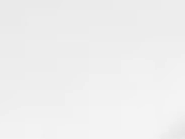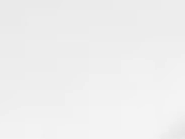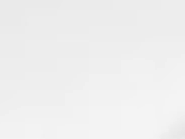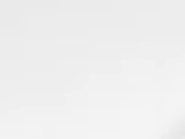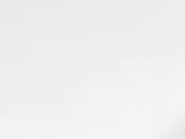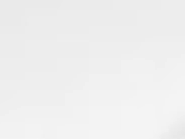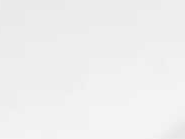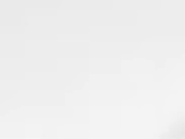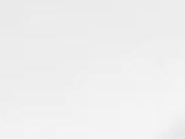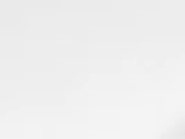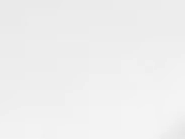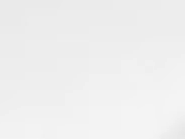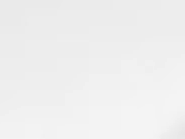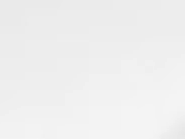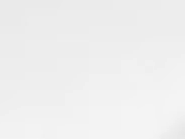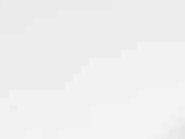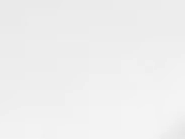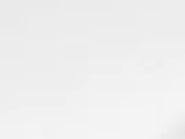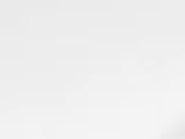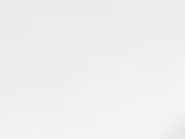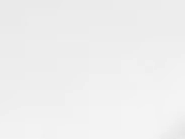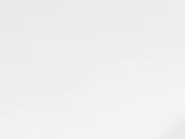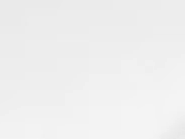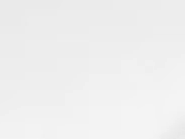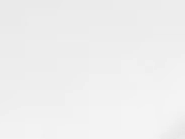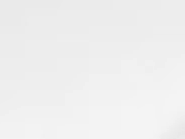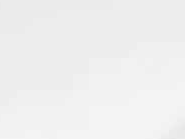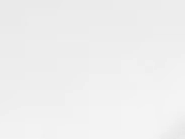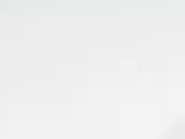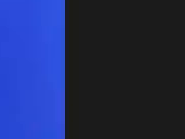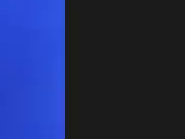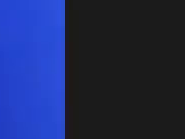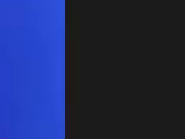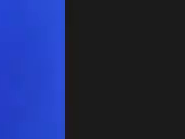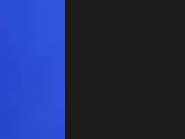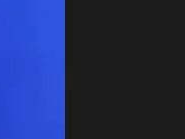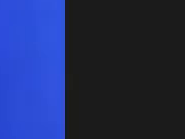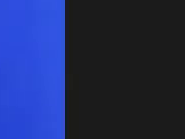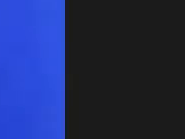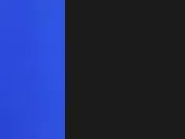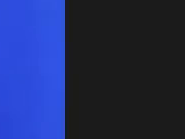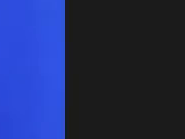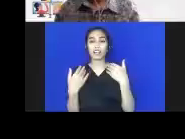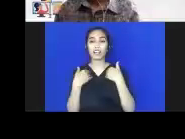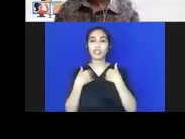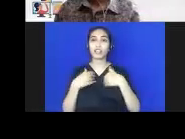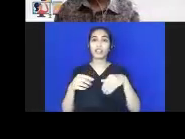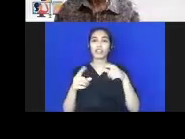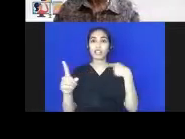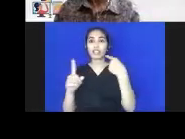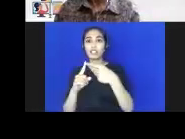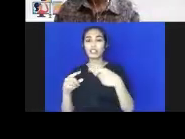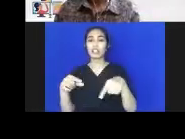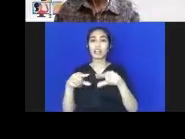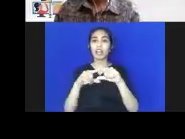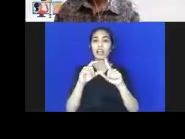about. It includes adolescent girls, women who are pregnant and breastfeeding, babies and children